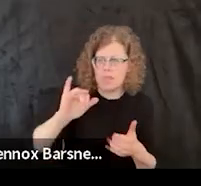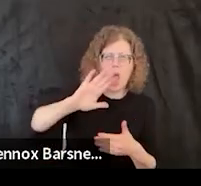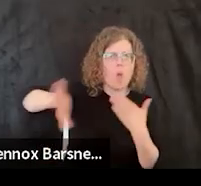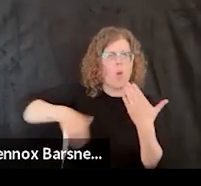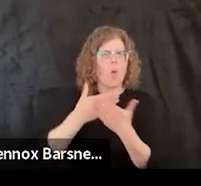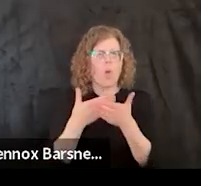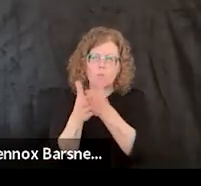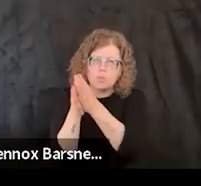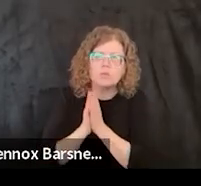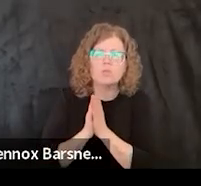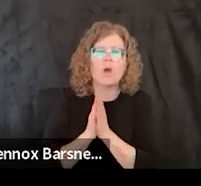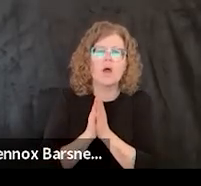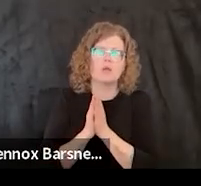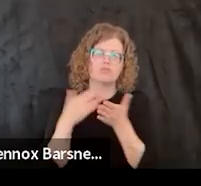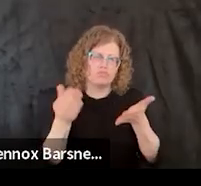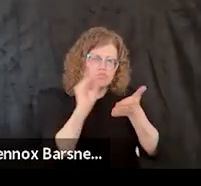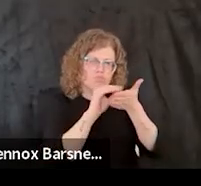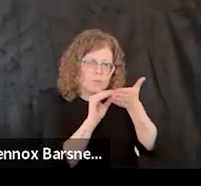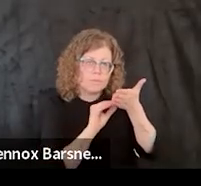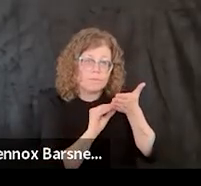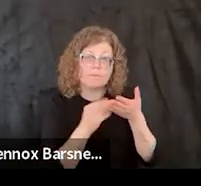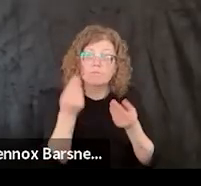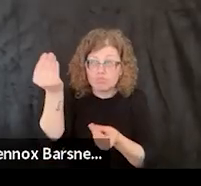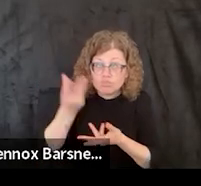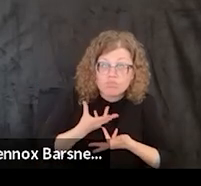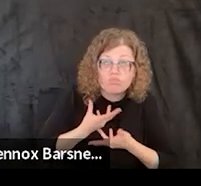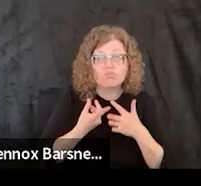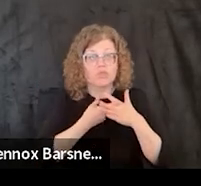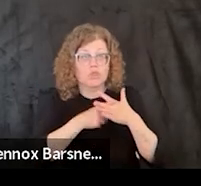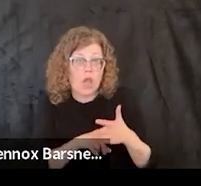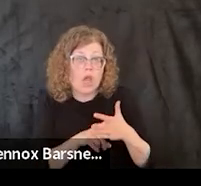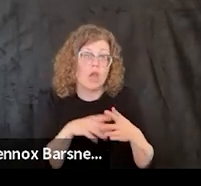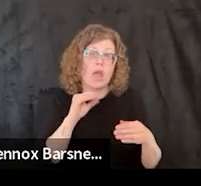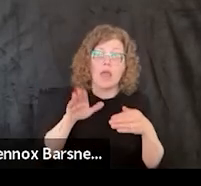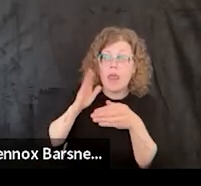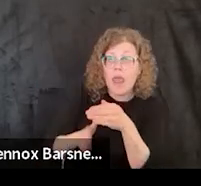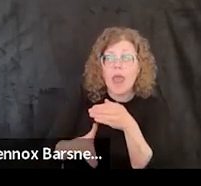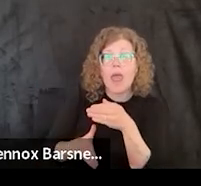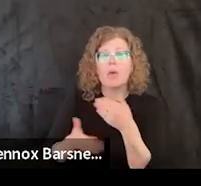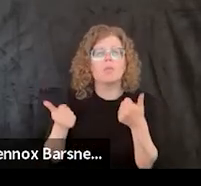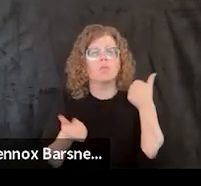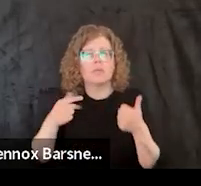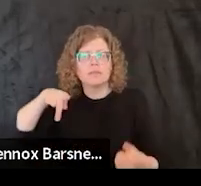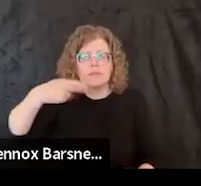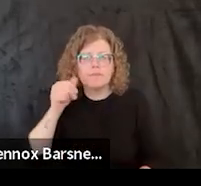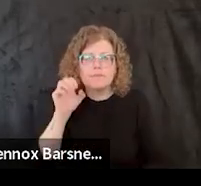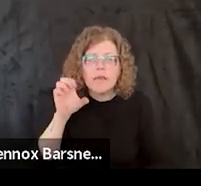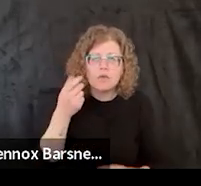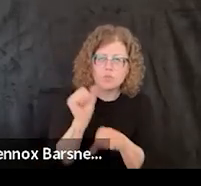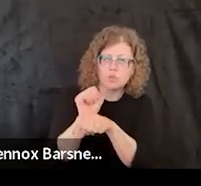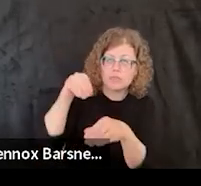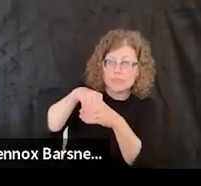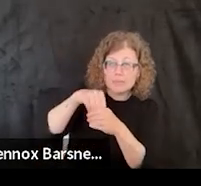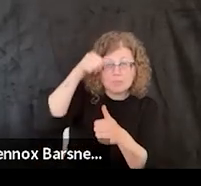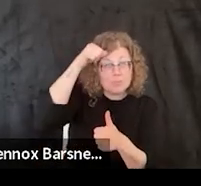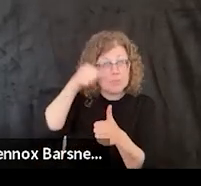also include the start and end date of your project or the phase of the project that you are applying for. Remember to ensure that your